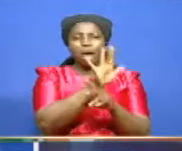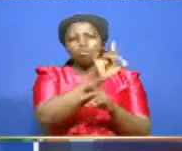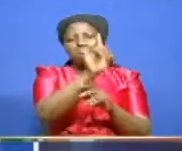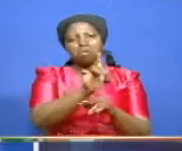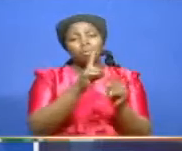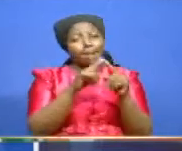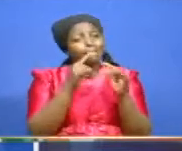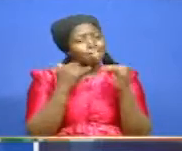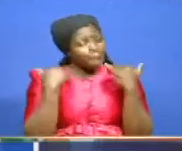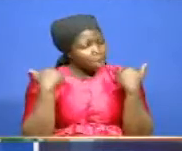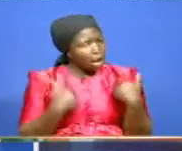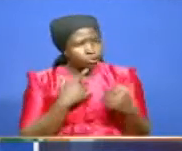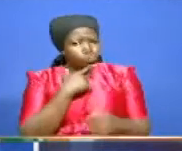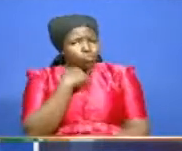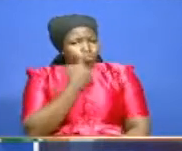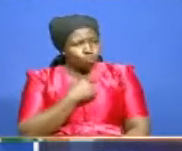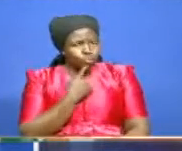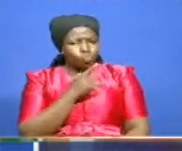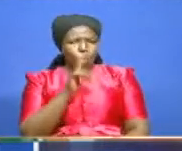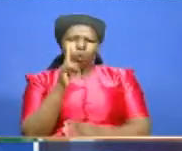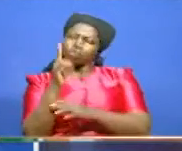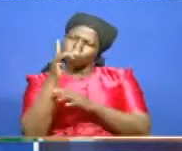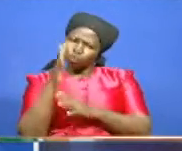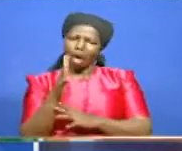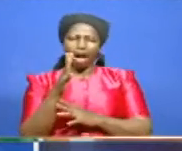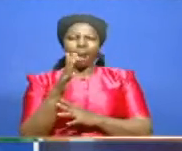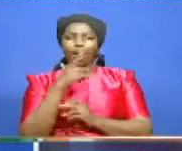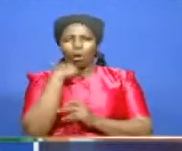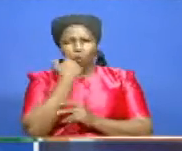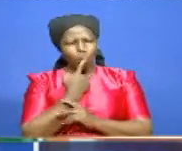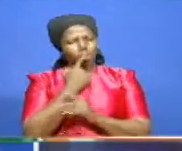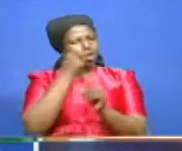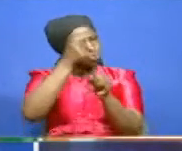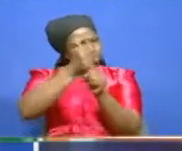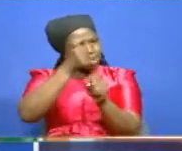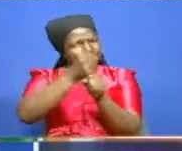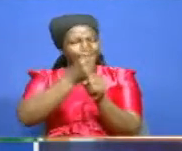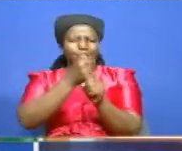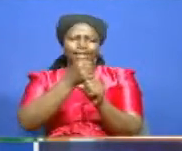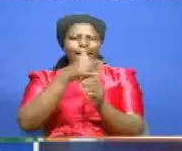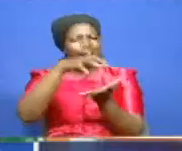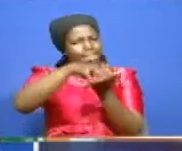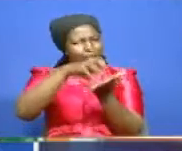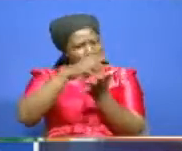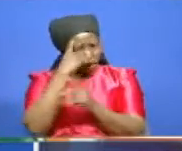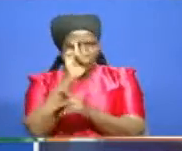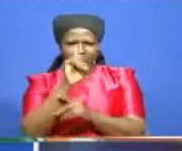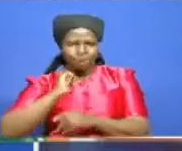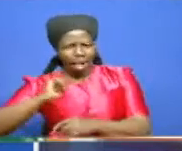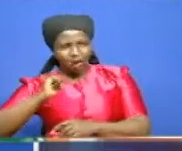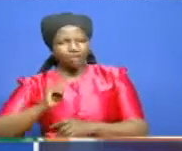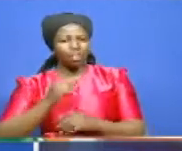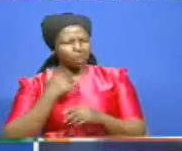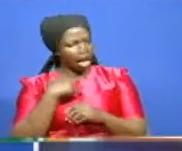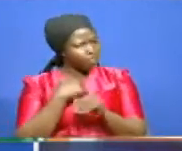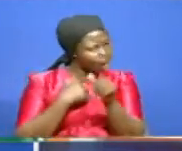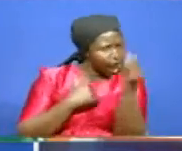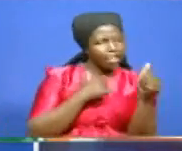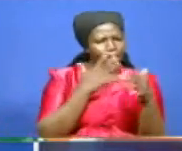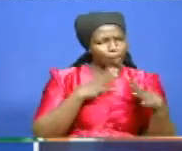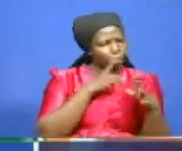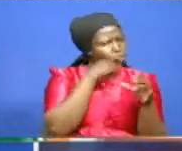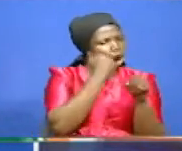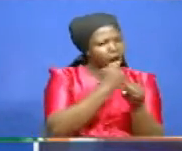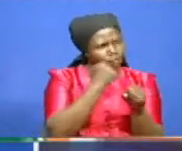But I was simply the lawyer advancing a case for one side. There were others advancing